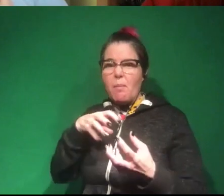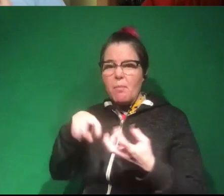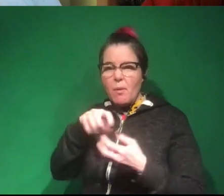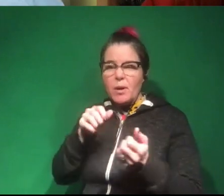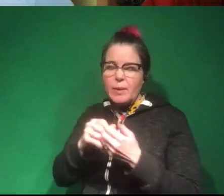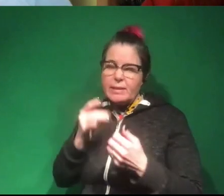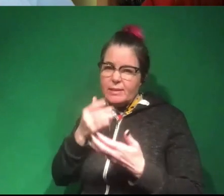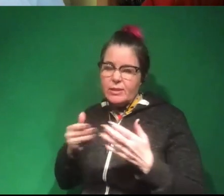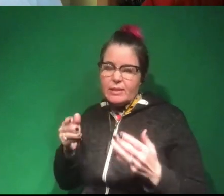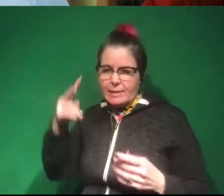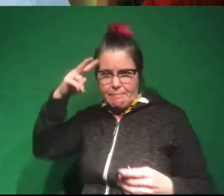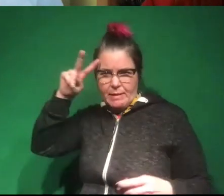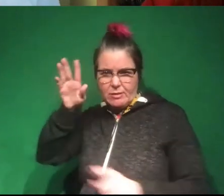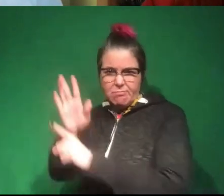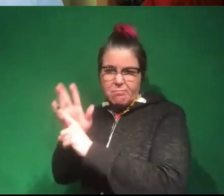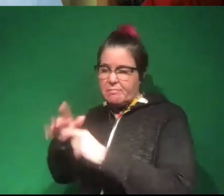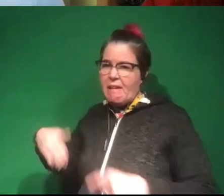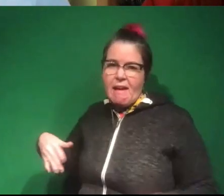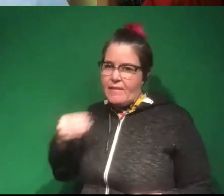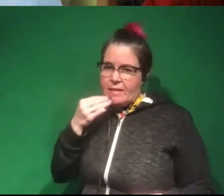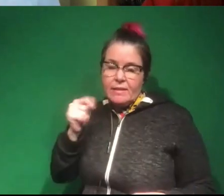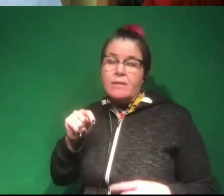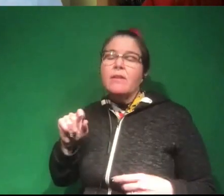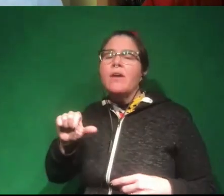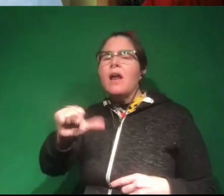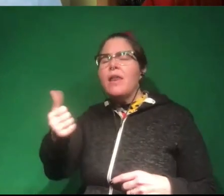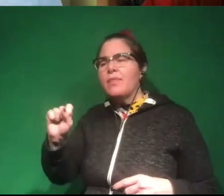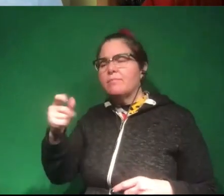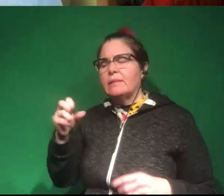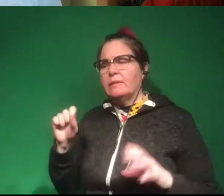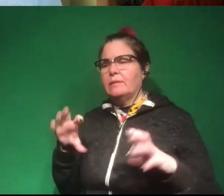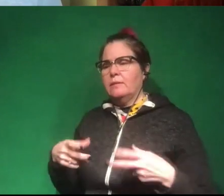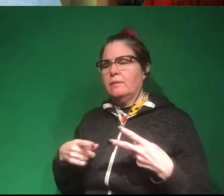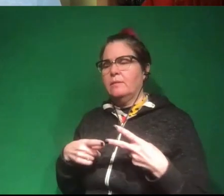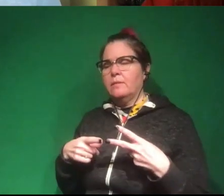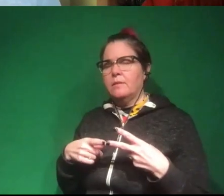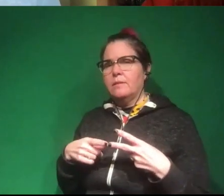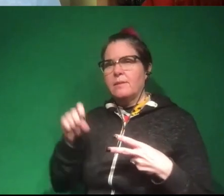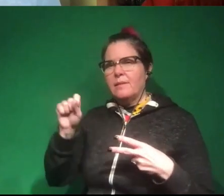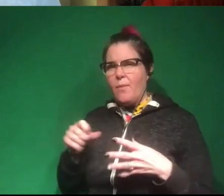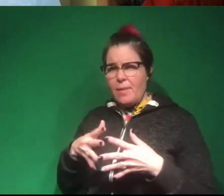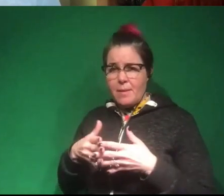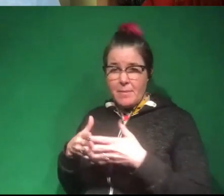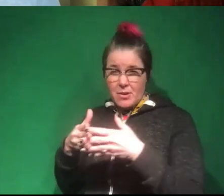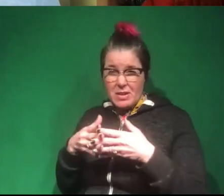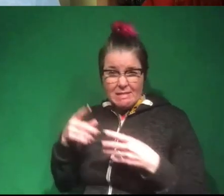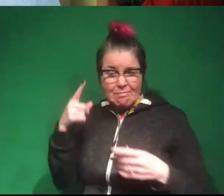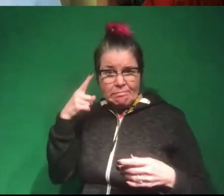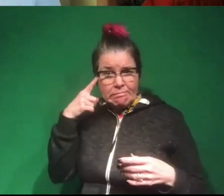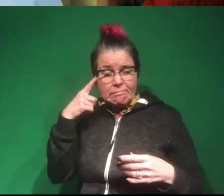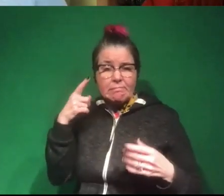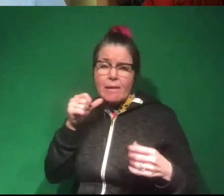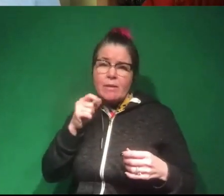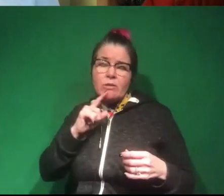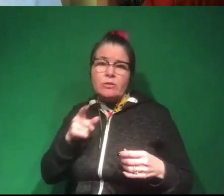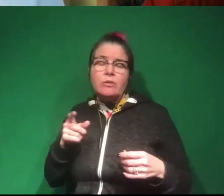never had it. Um, and then there's another species which I believe is South American. I'm not